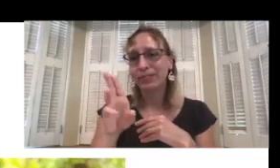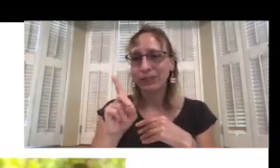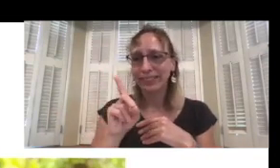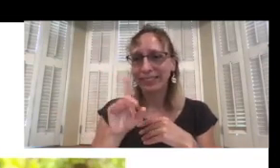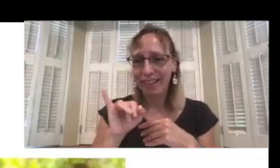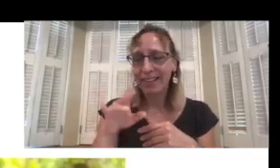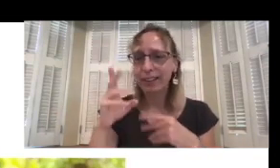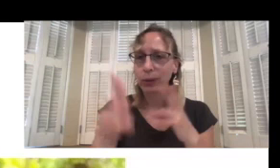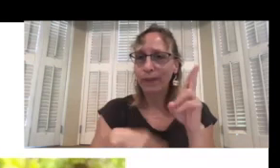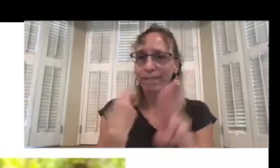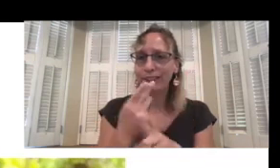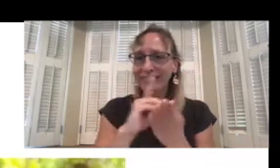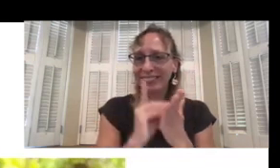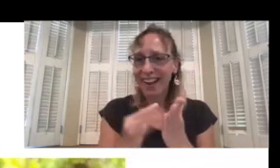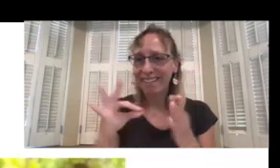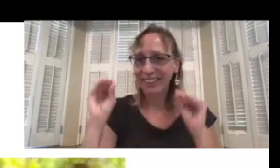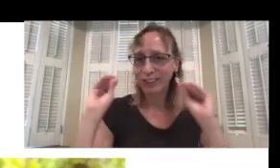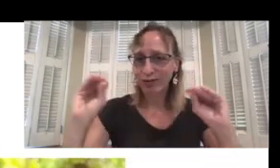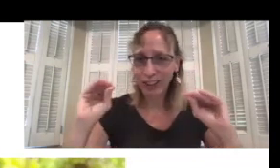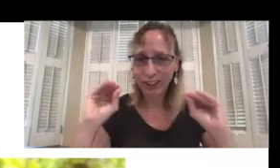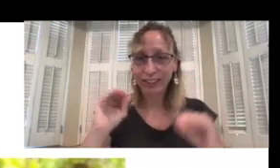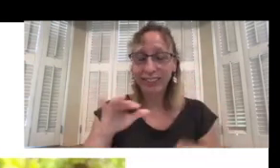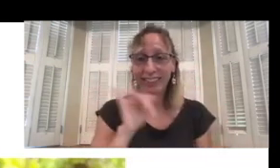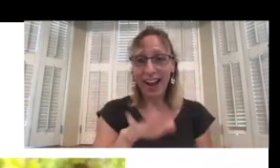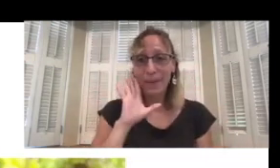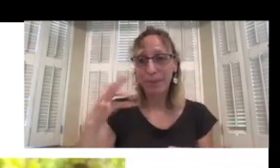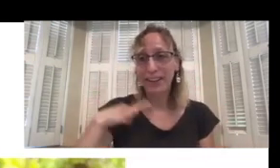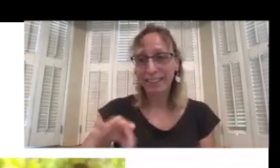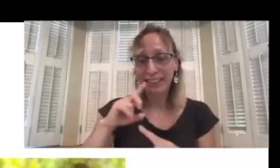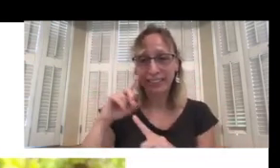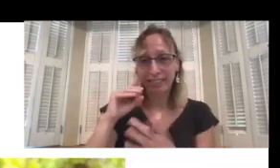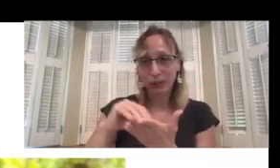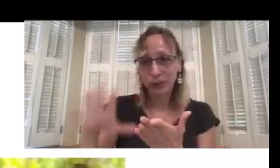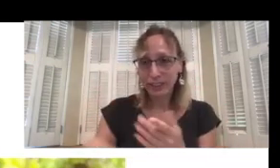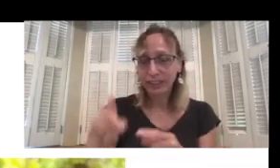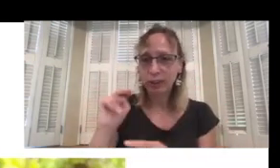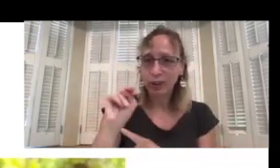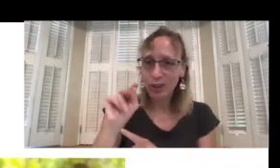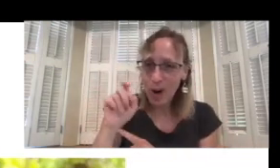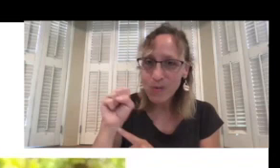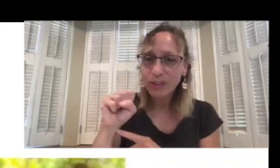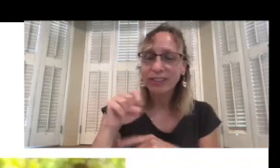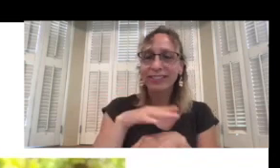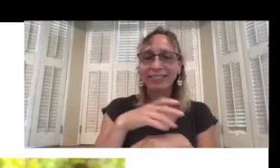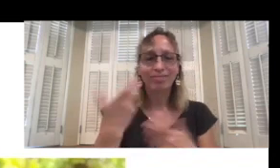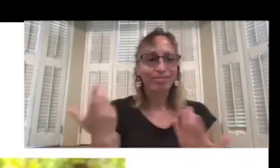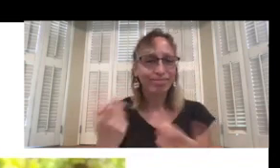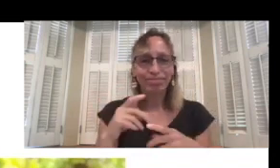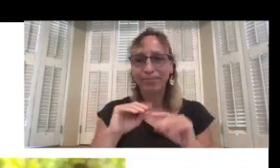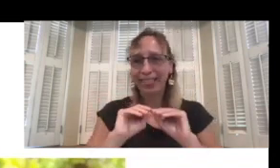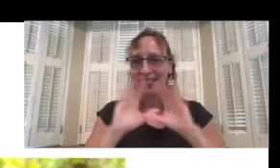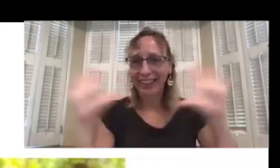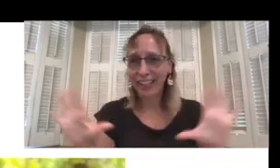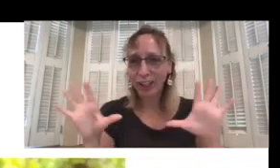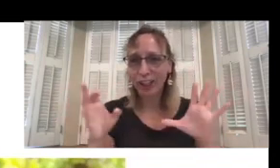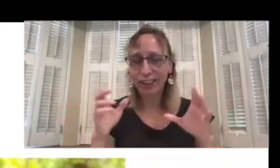to turn your class into a universally designed classroom for instruction that not only benefits the deaf